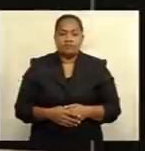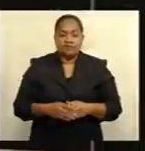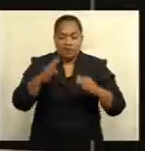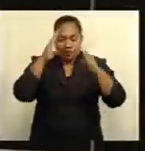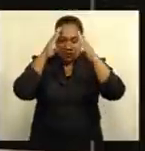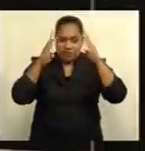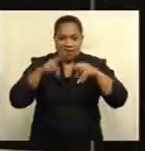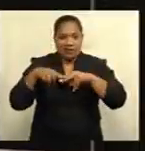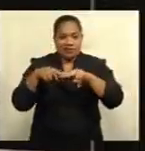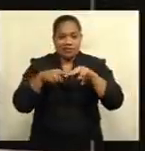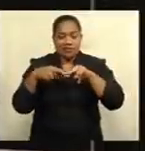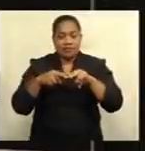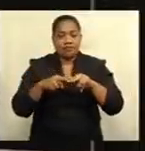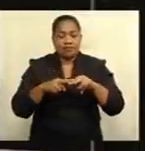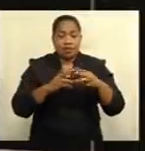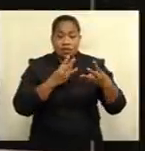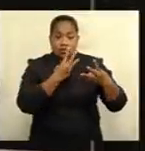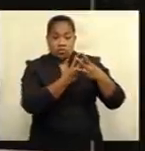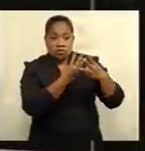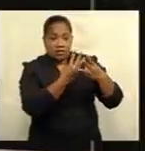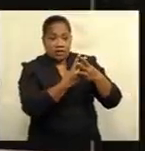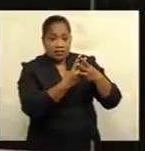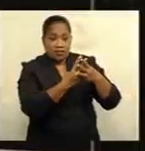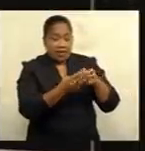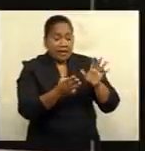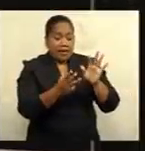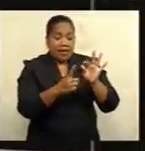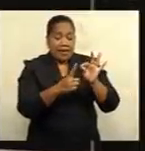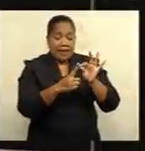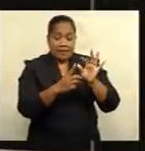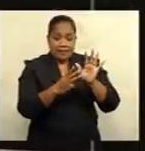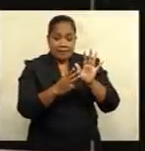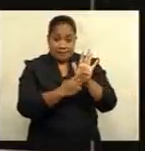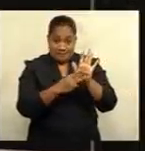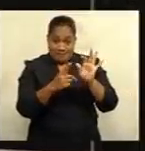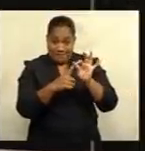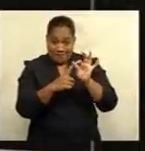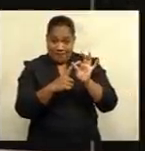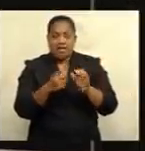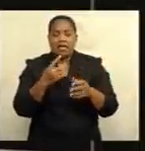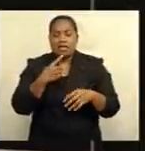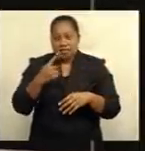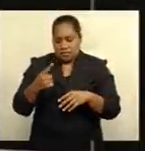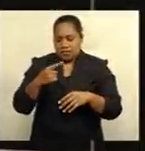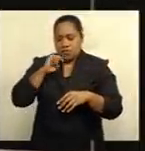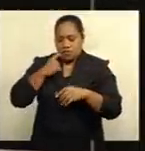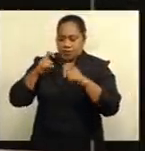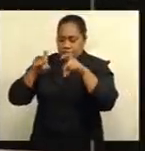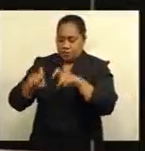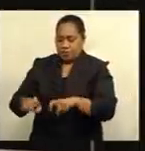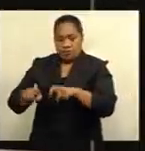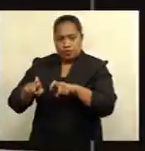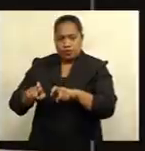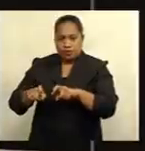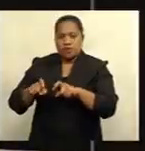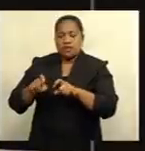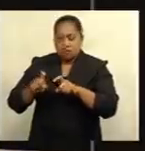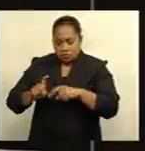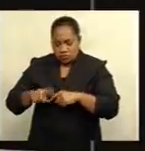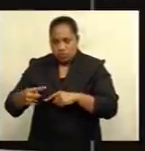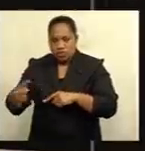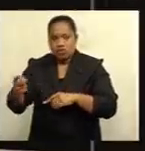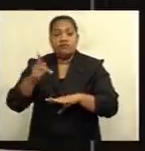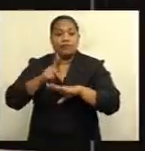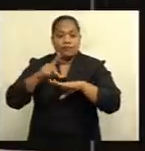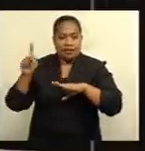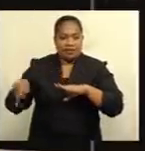Fiji. Sodelpa MP Mosesim Bulitavu will retain his seat in Parliament after a court action calling for the immediate vacation